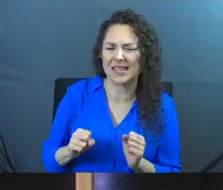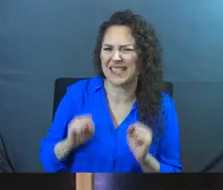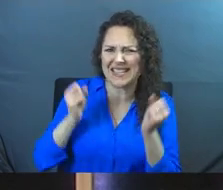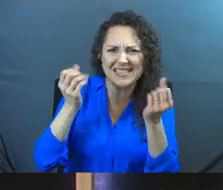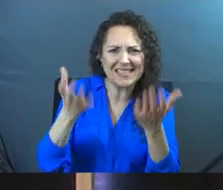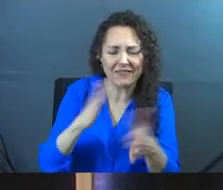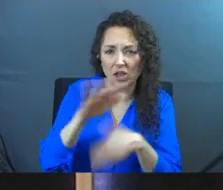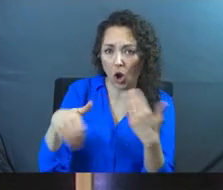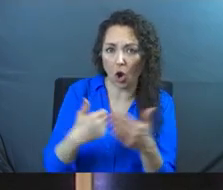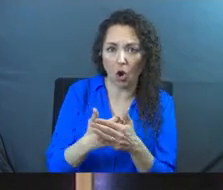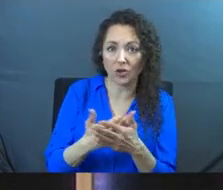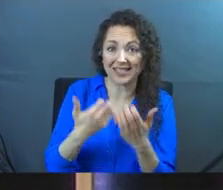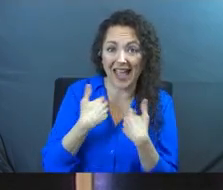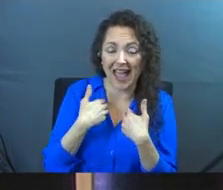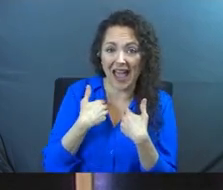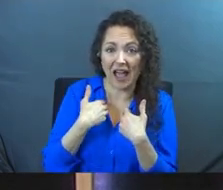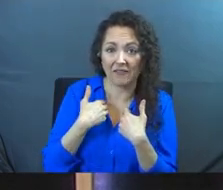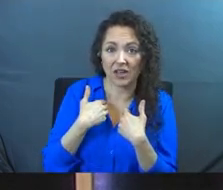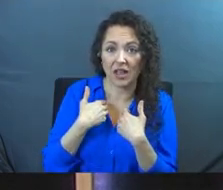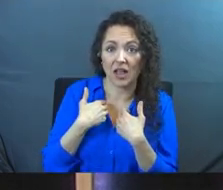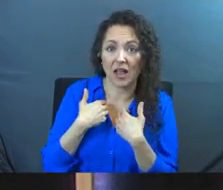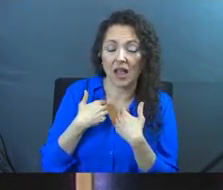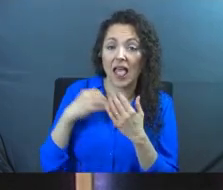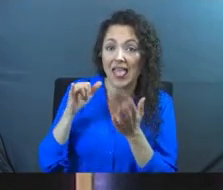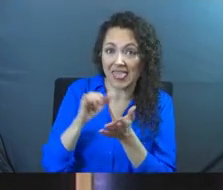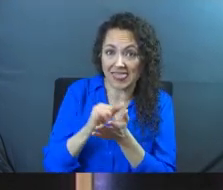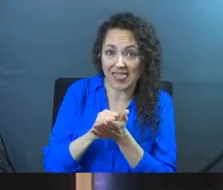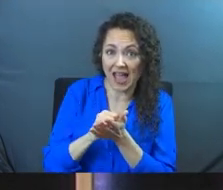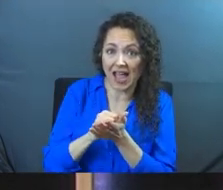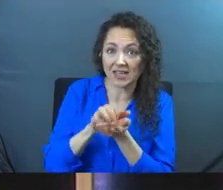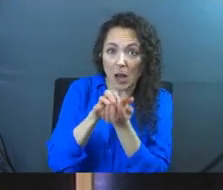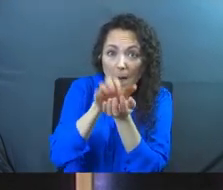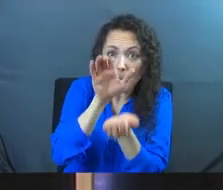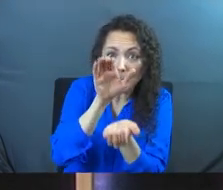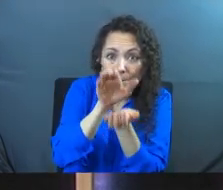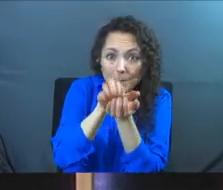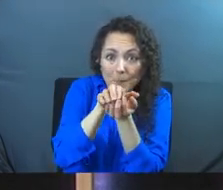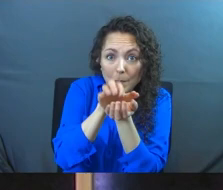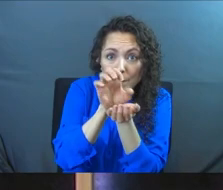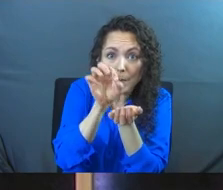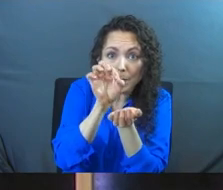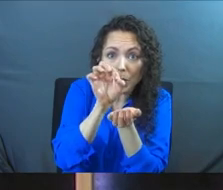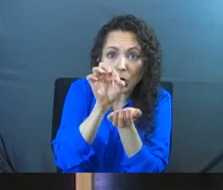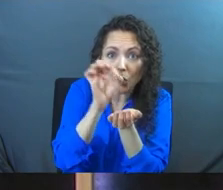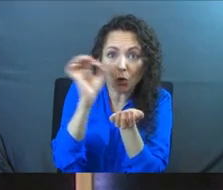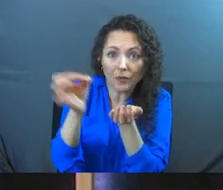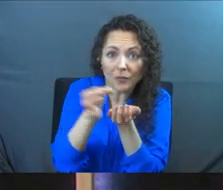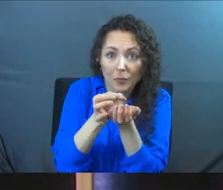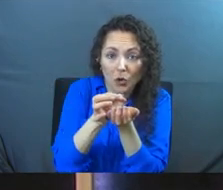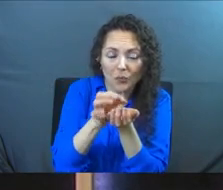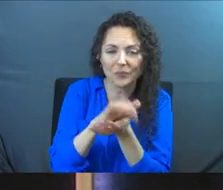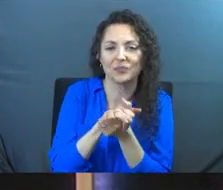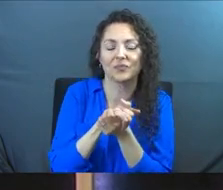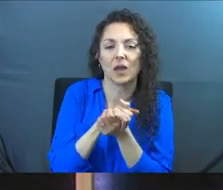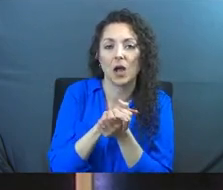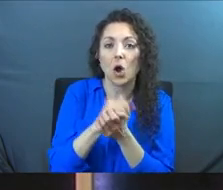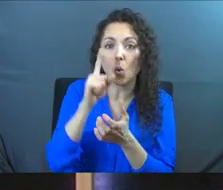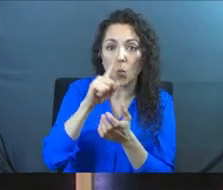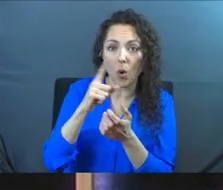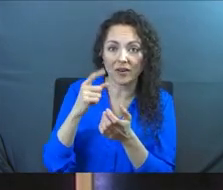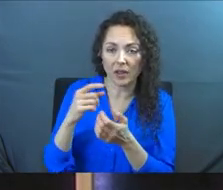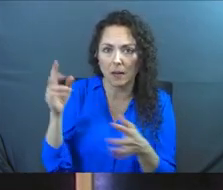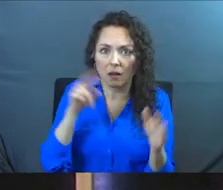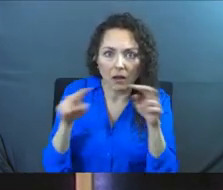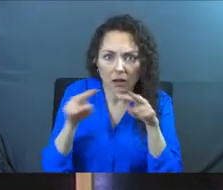give it all so he can have the pearl. And so both of these men come at this thing from different, you know, different sort of ideas. One of them sort of